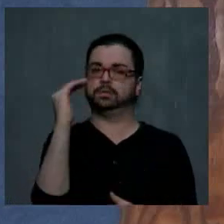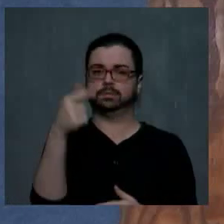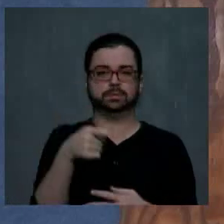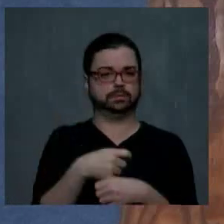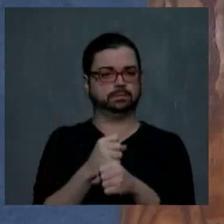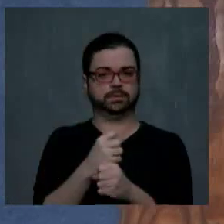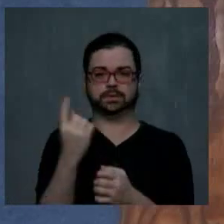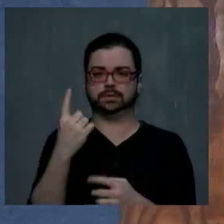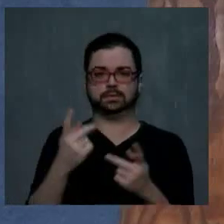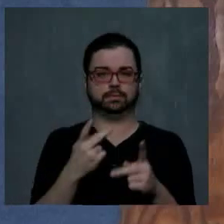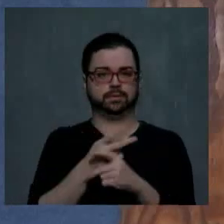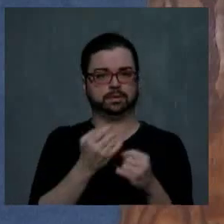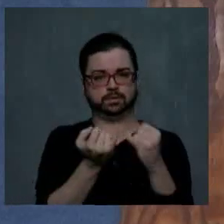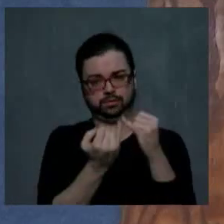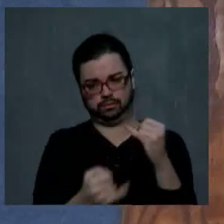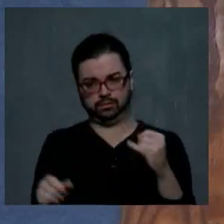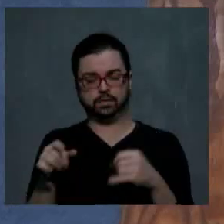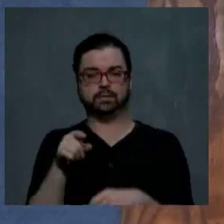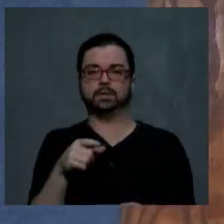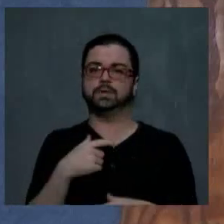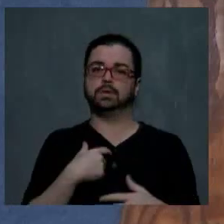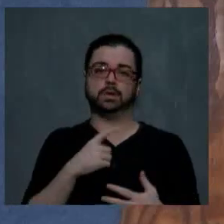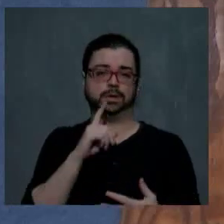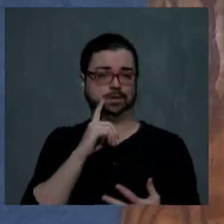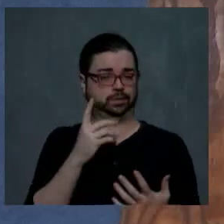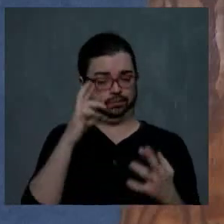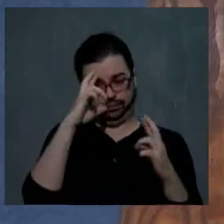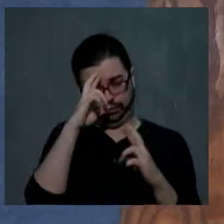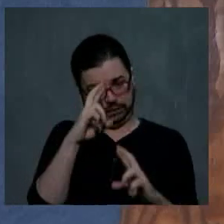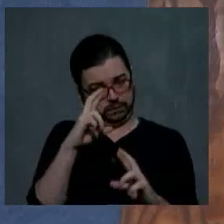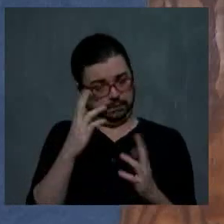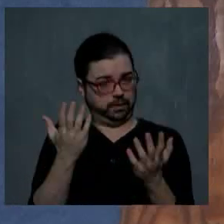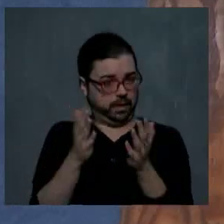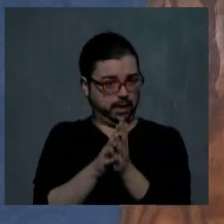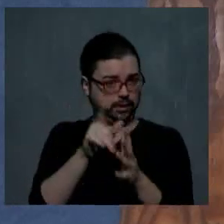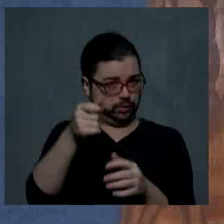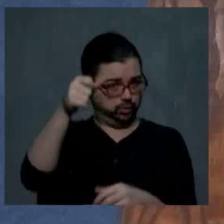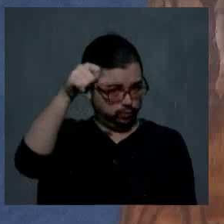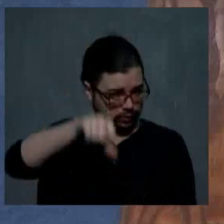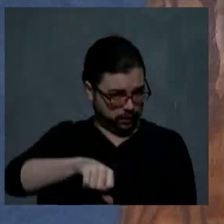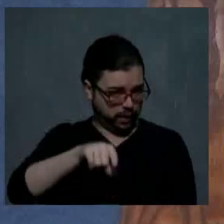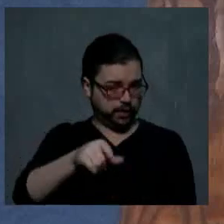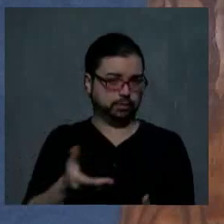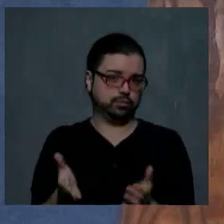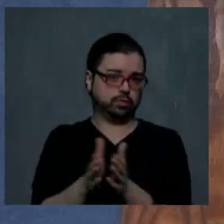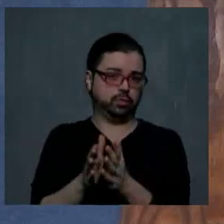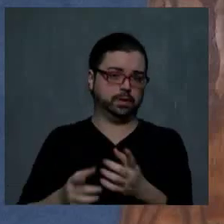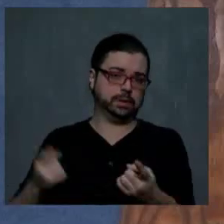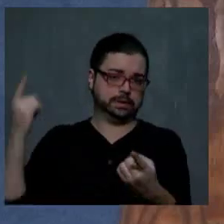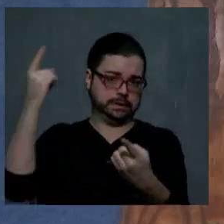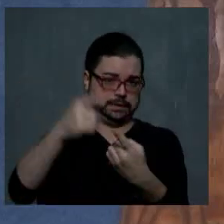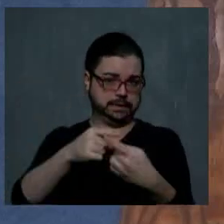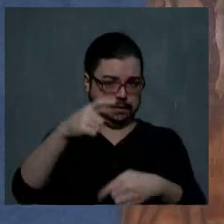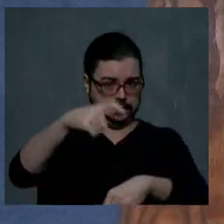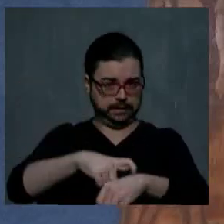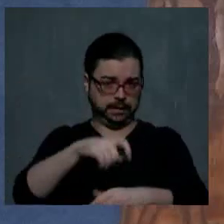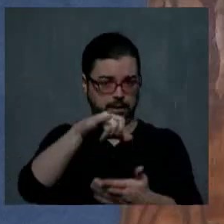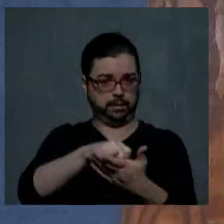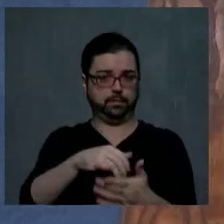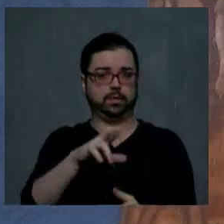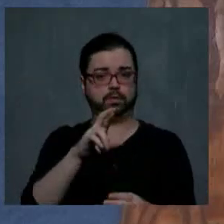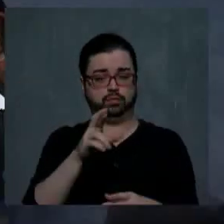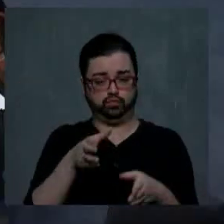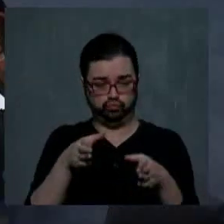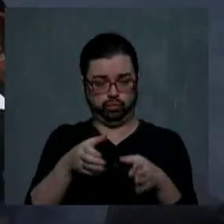crevice. And I just respectfully ask that you would deny this request until such time that the road is